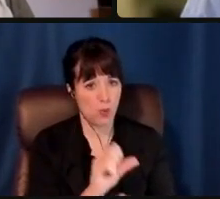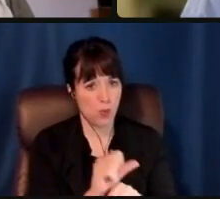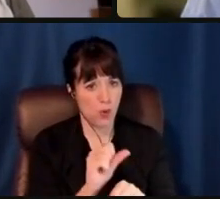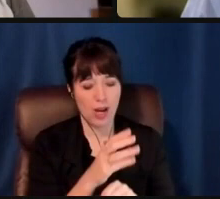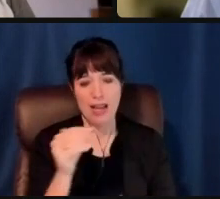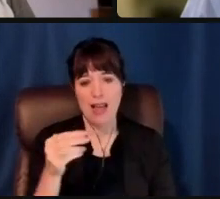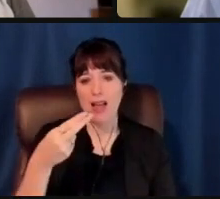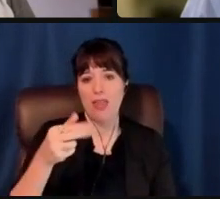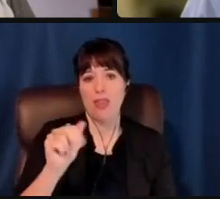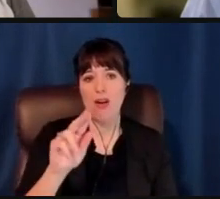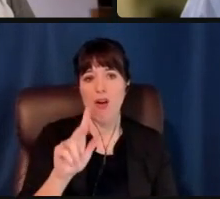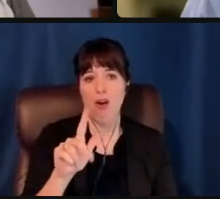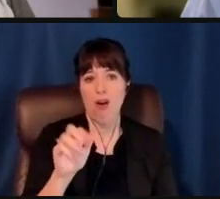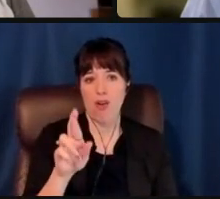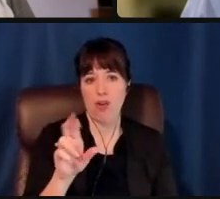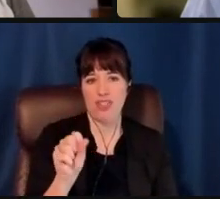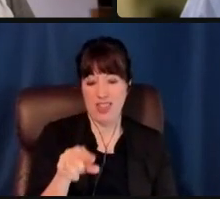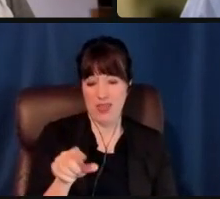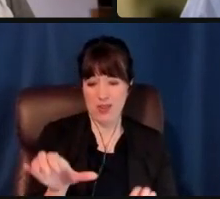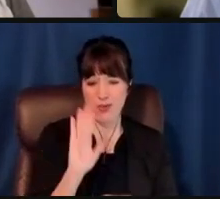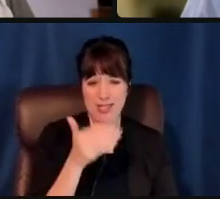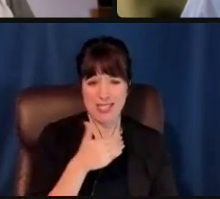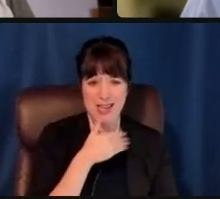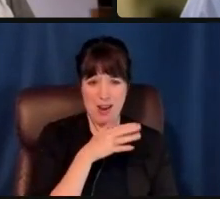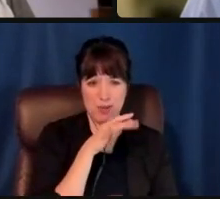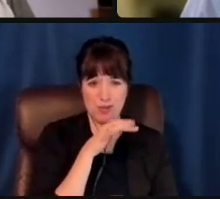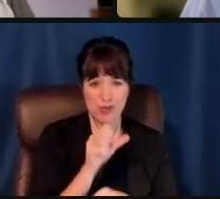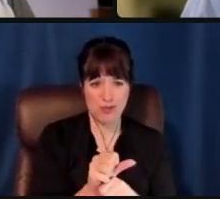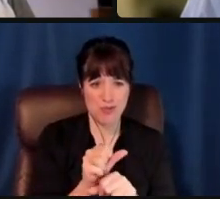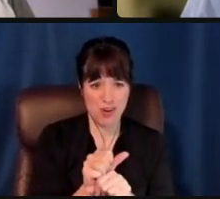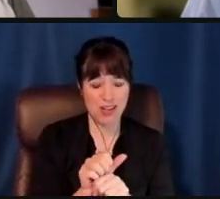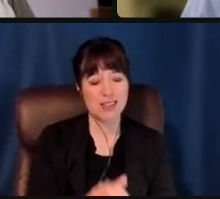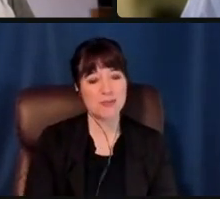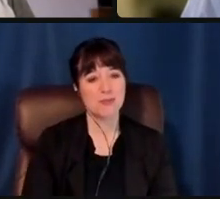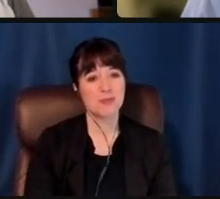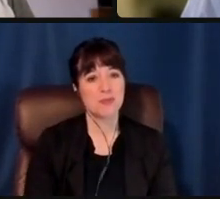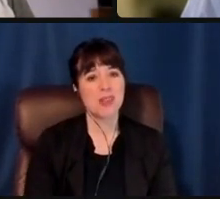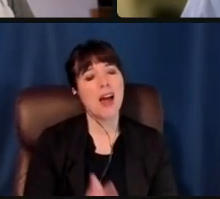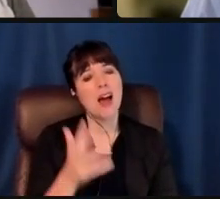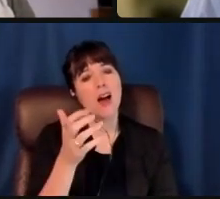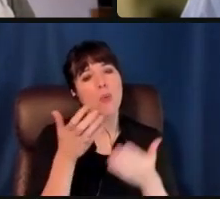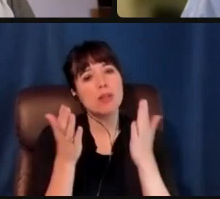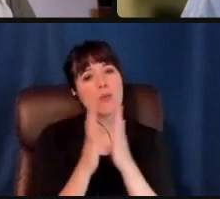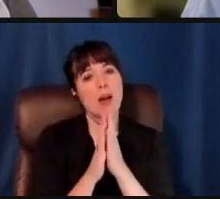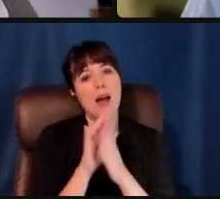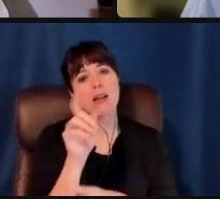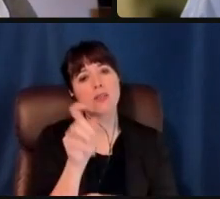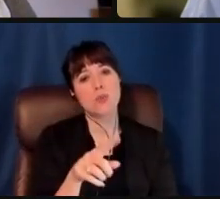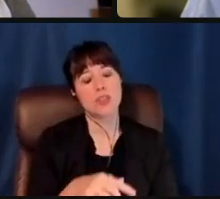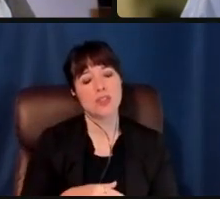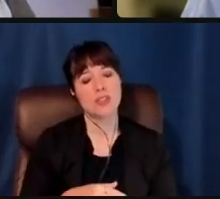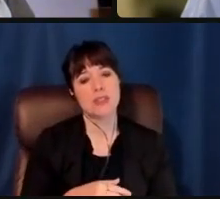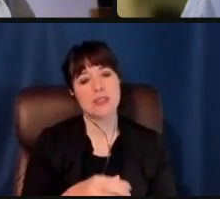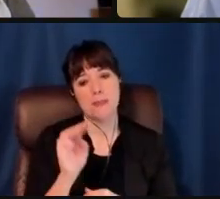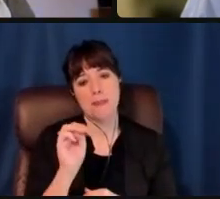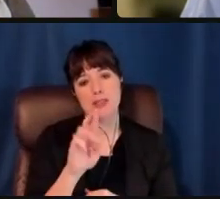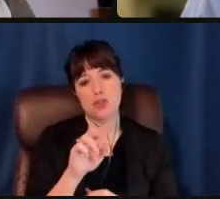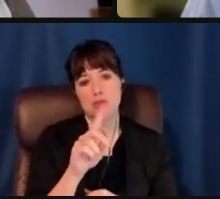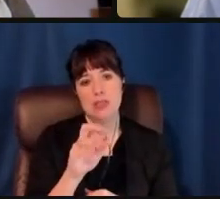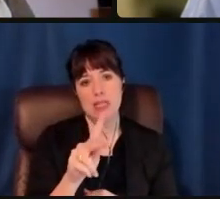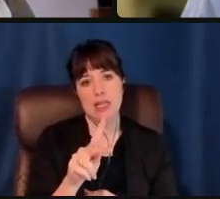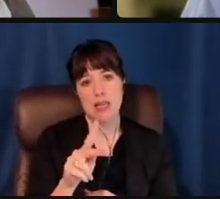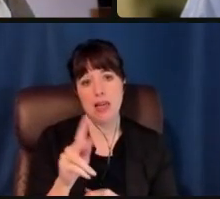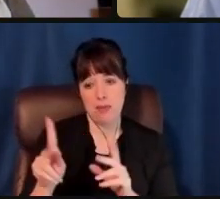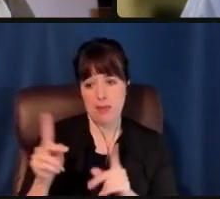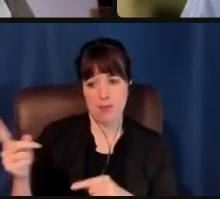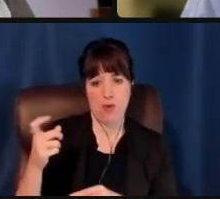literally doing our dirty work. You know, I wanted to ask you a question, Mr. Zink, to help answer a question I get a lot.